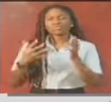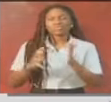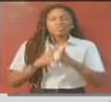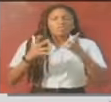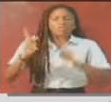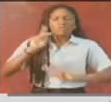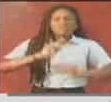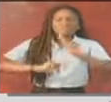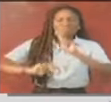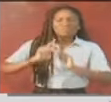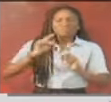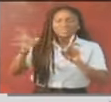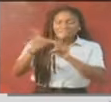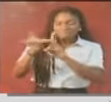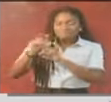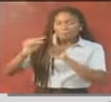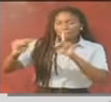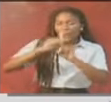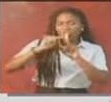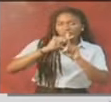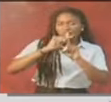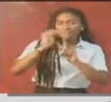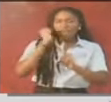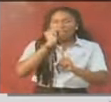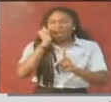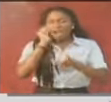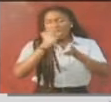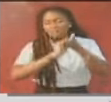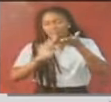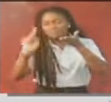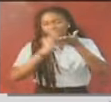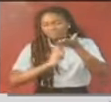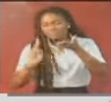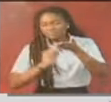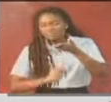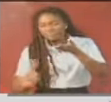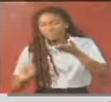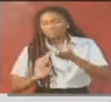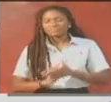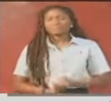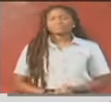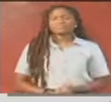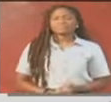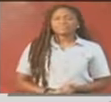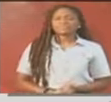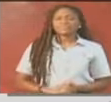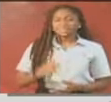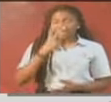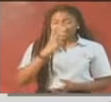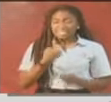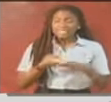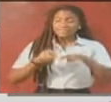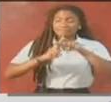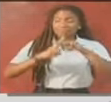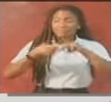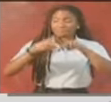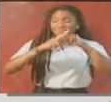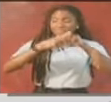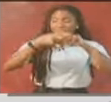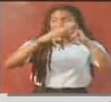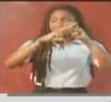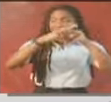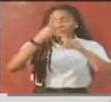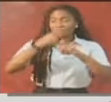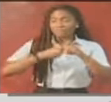trend both in the dotted line and in the heights of the purple bars, indicating increasing numbers of cases steadily